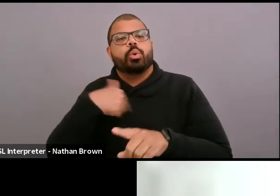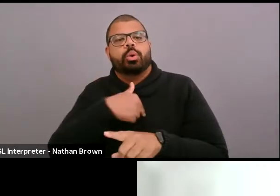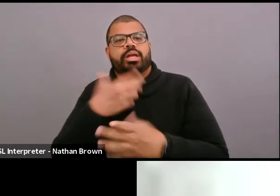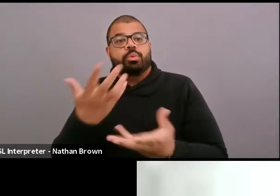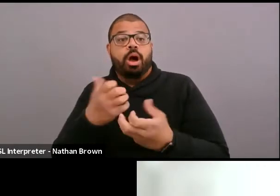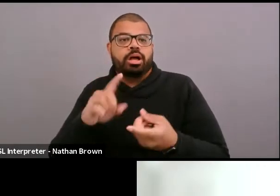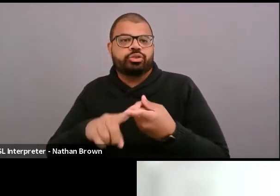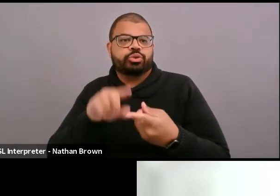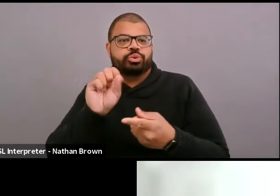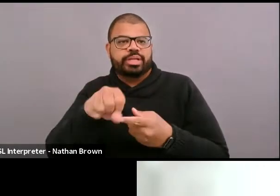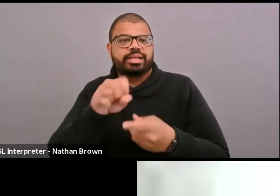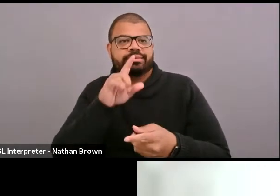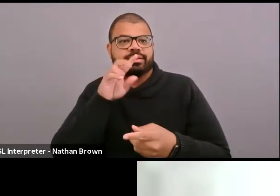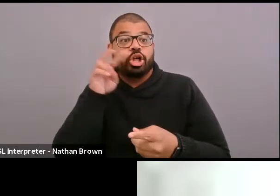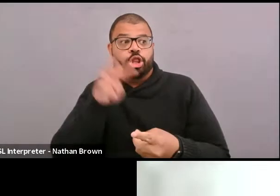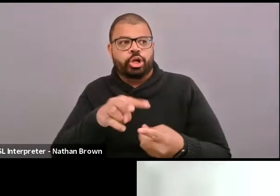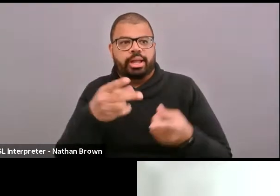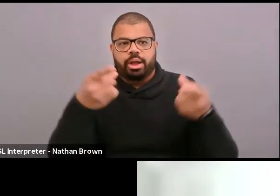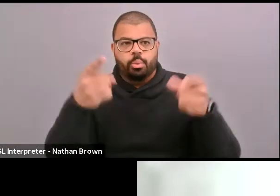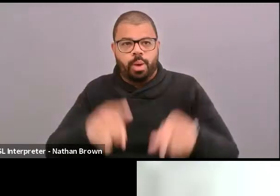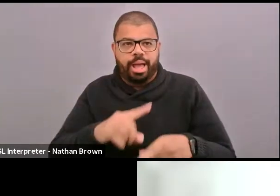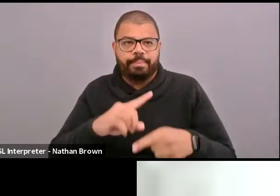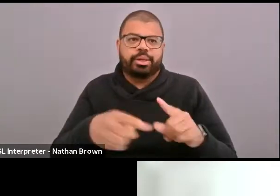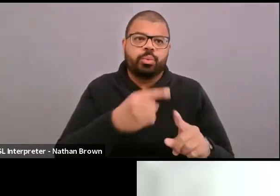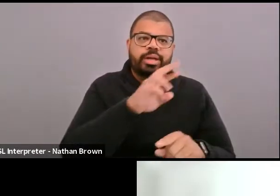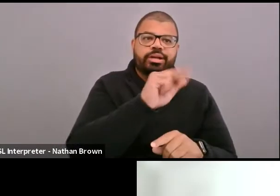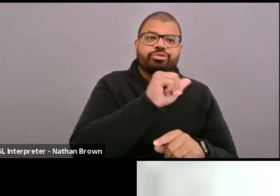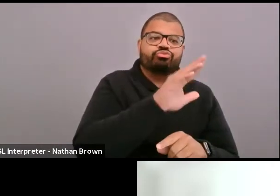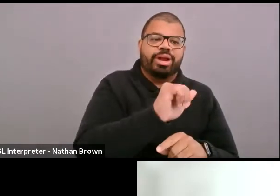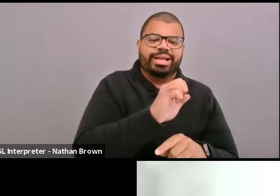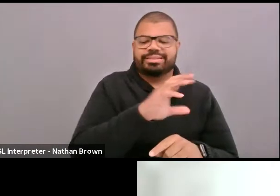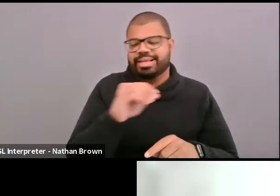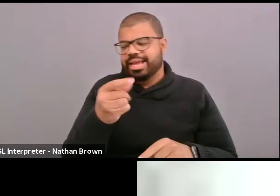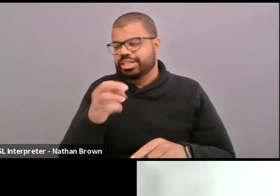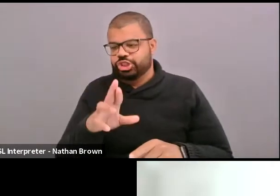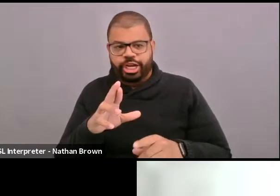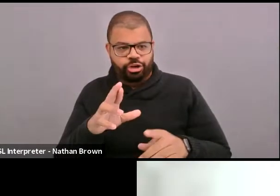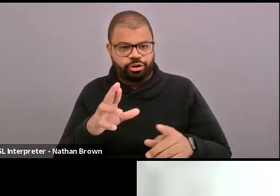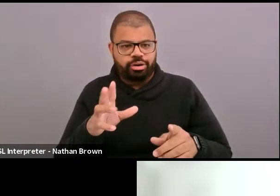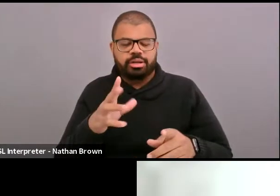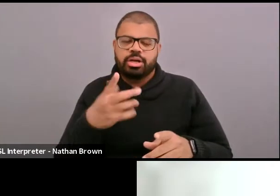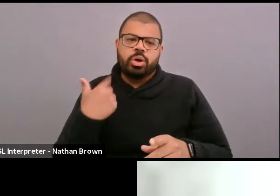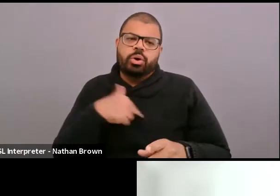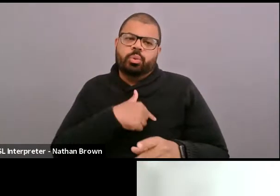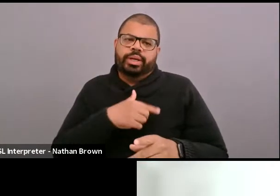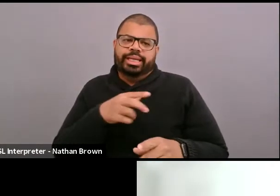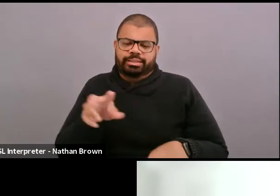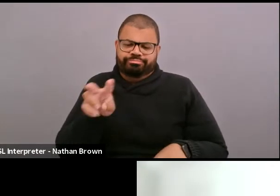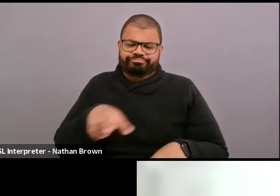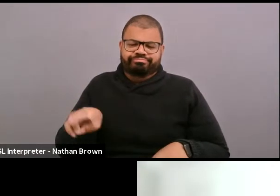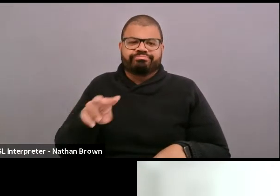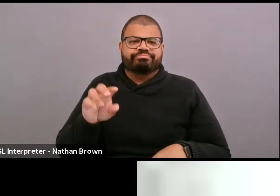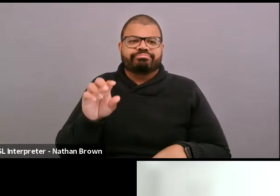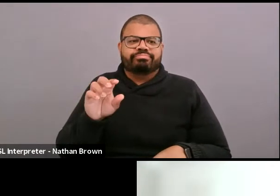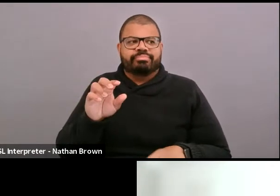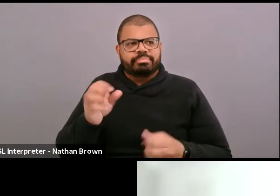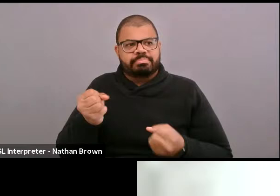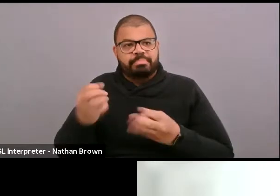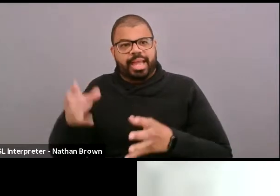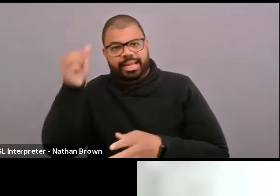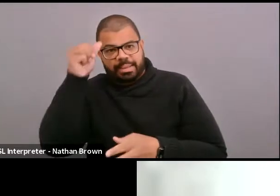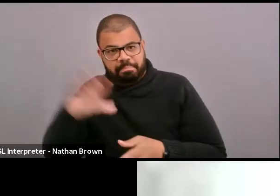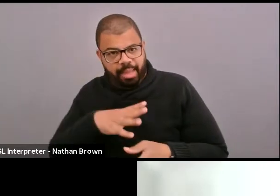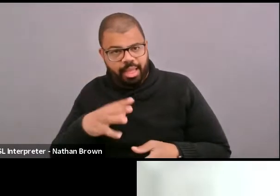at the intersection of race and gender, given the results that we do see, that there's a high proportion of males and a